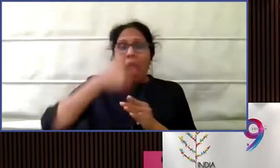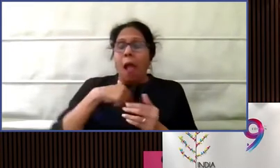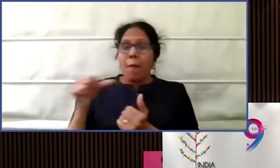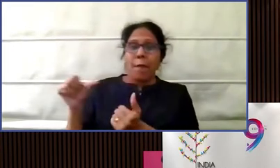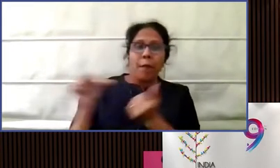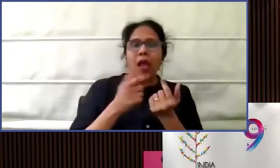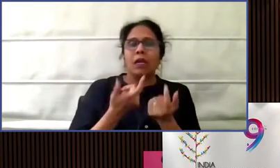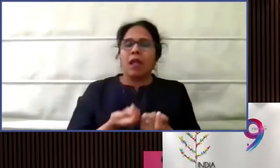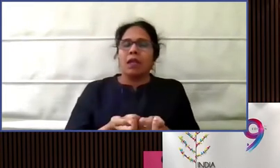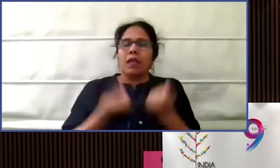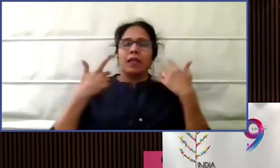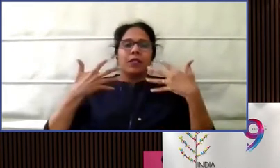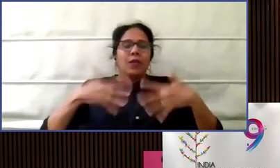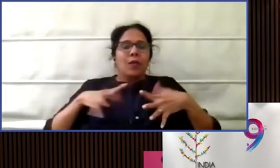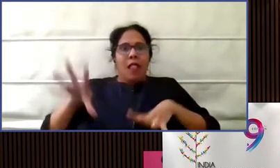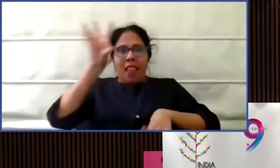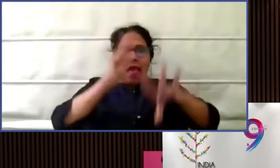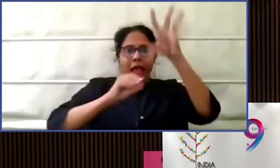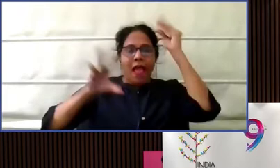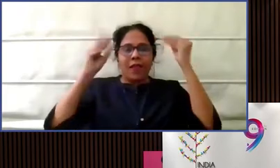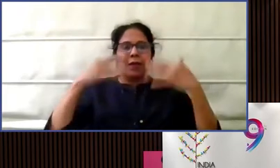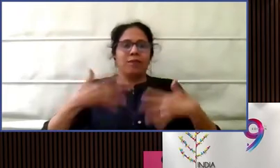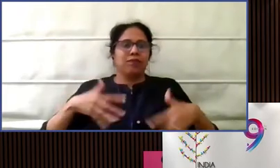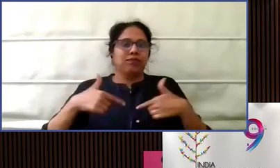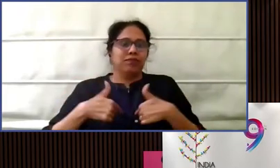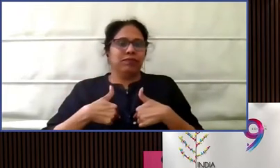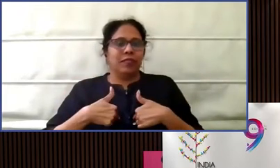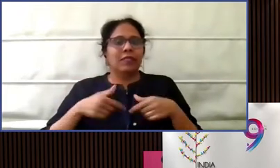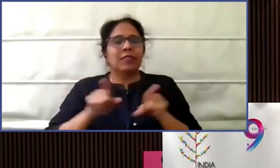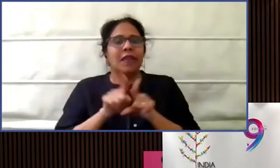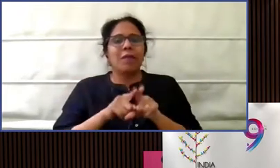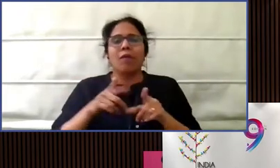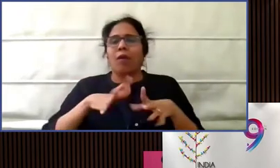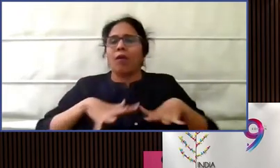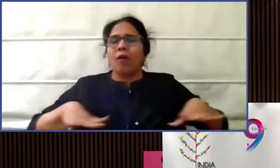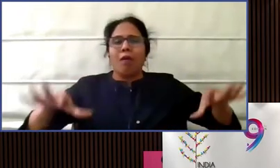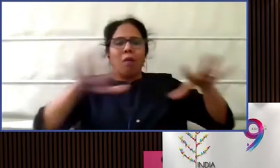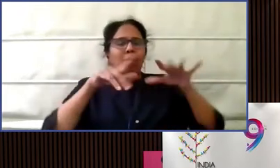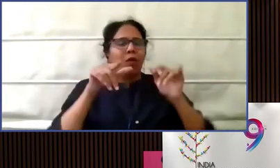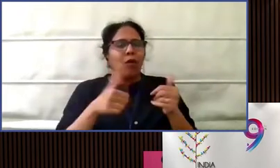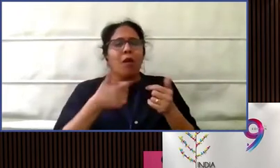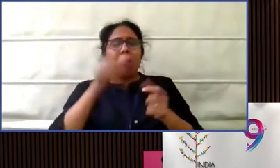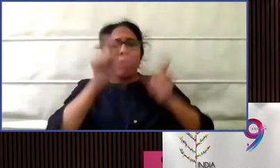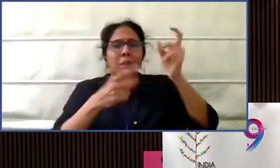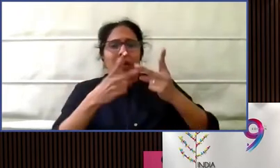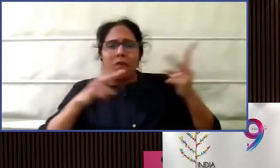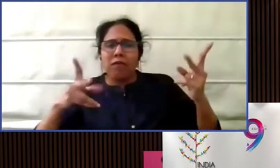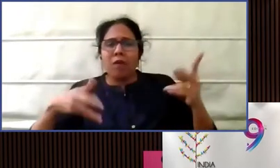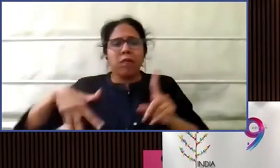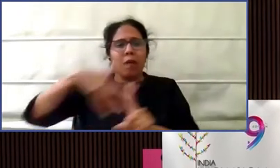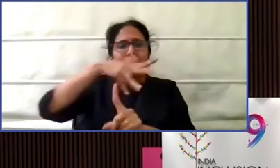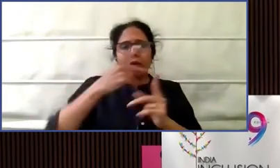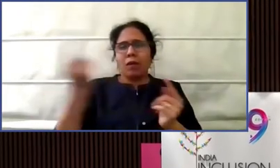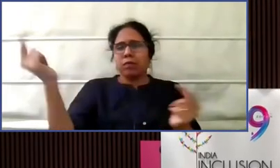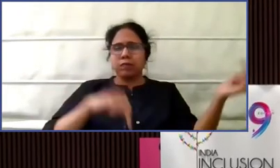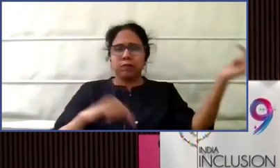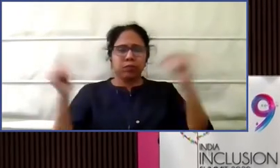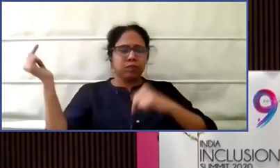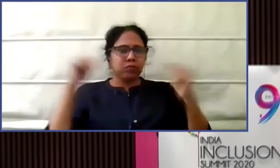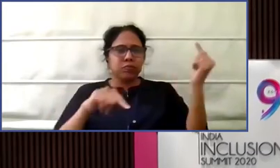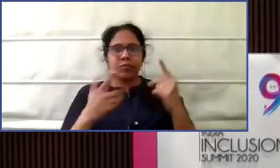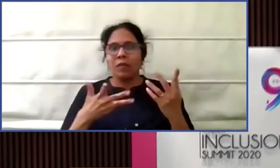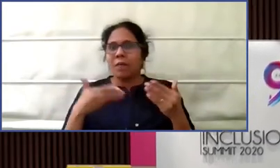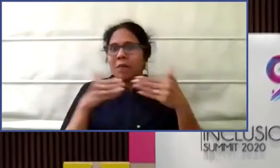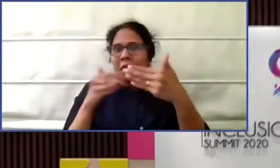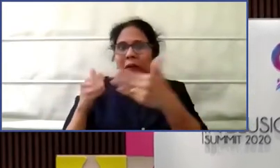Such a beautiful forum, and in this forum, you know, where people from all walks of life come, meet each other, get strength from each